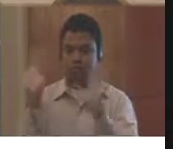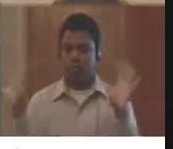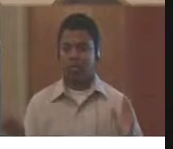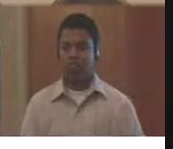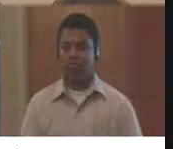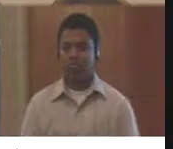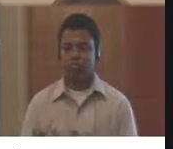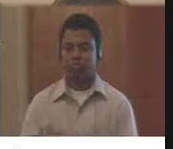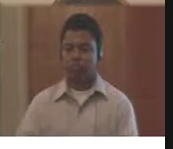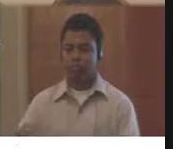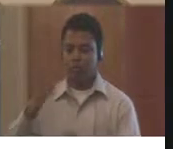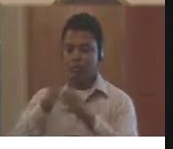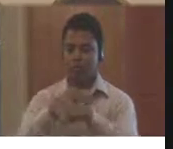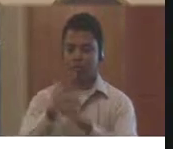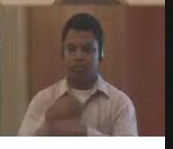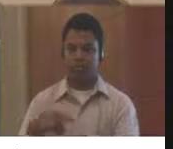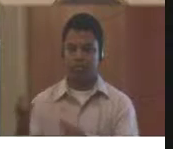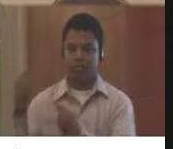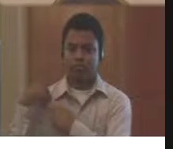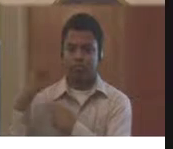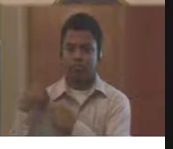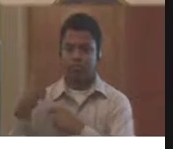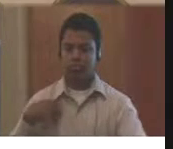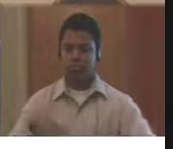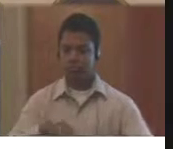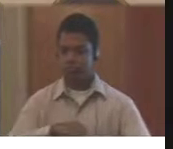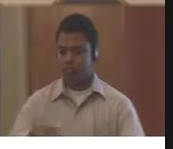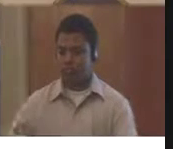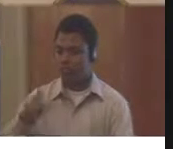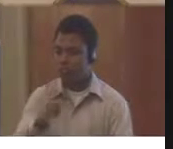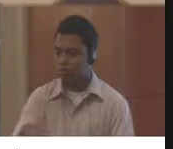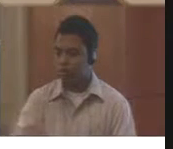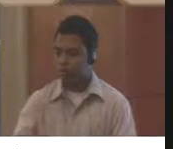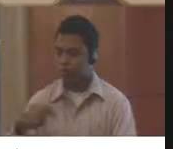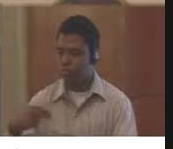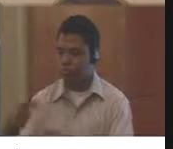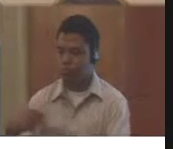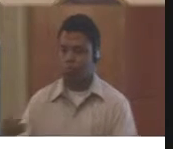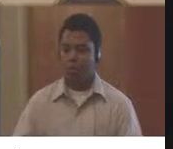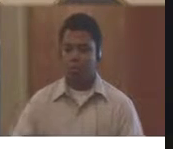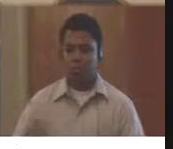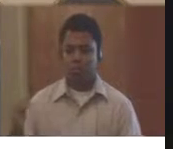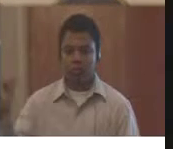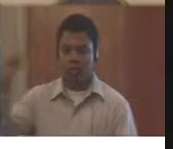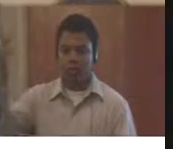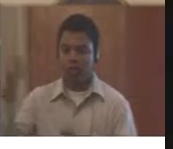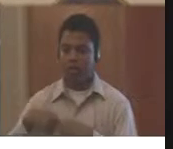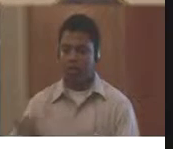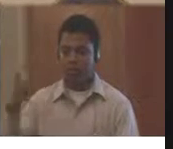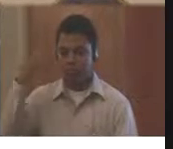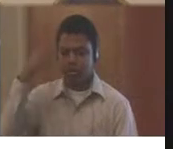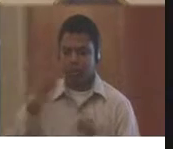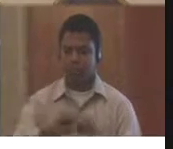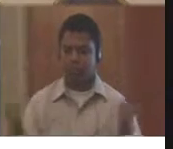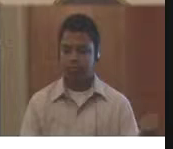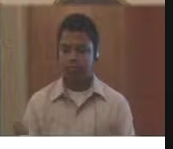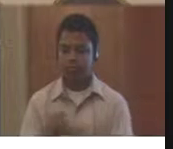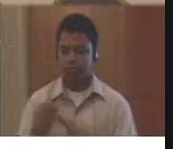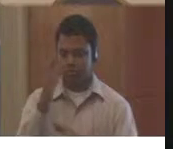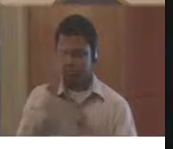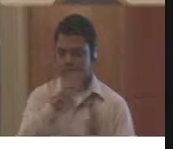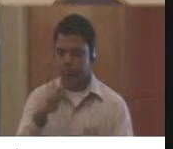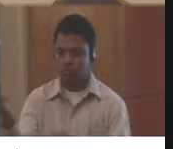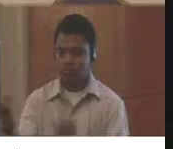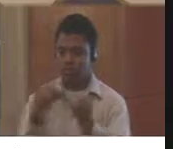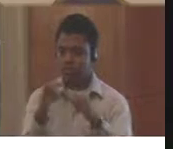different actors among the various levels of government and society, respecting autonomy and the established mechanisms surrounding coordination and cooperation.